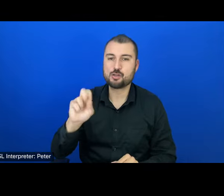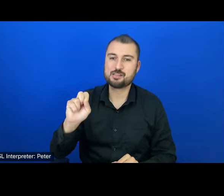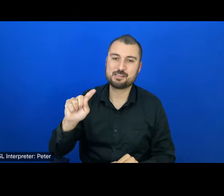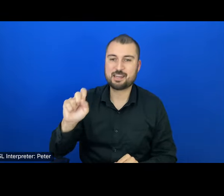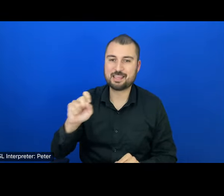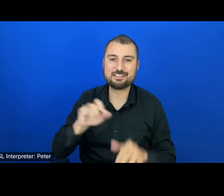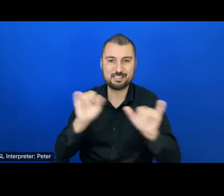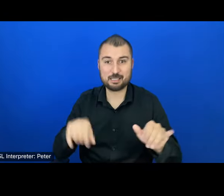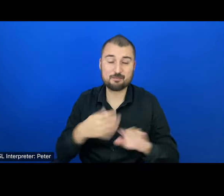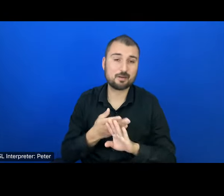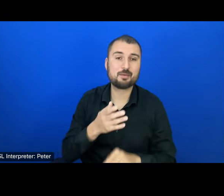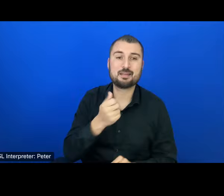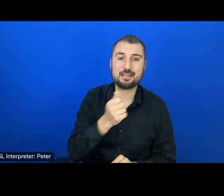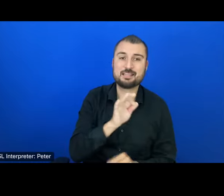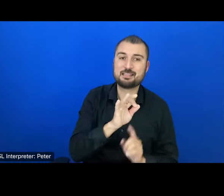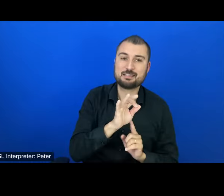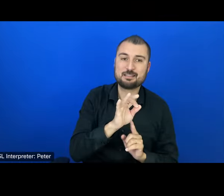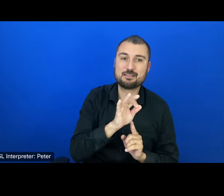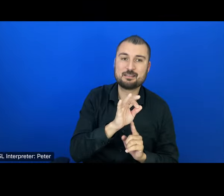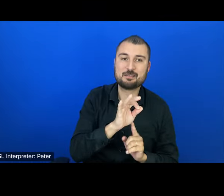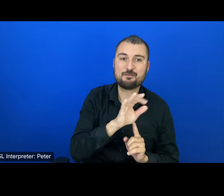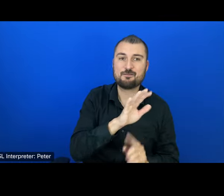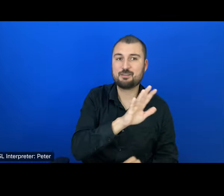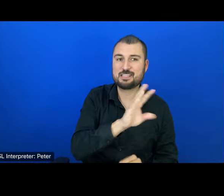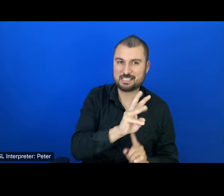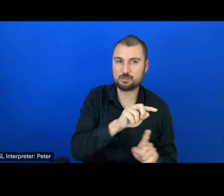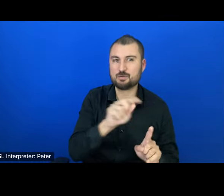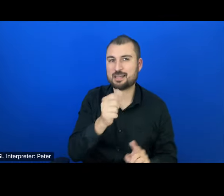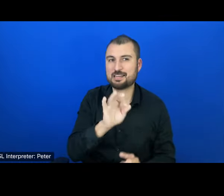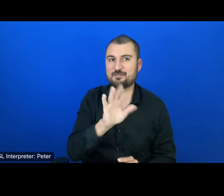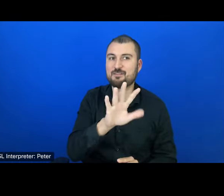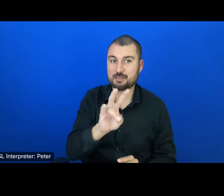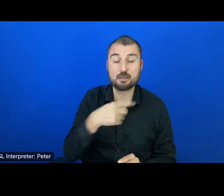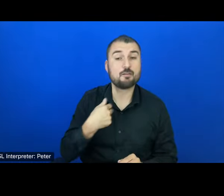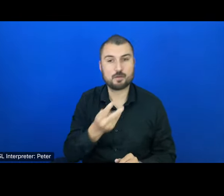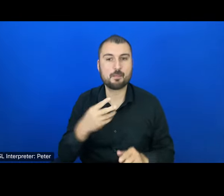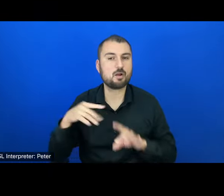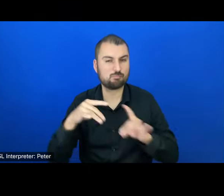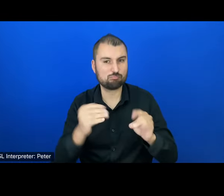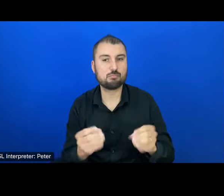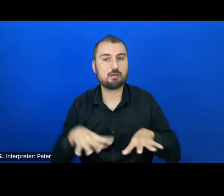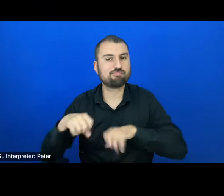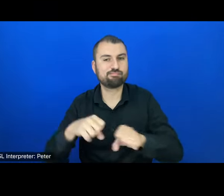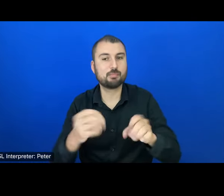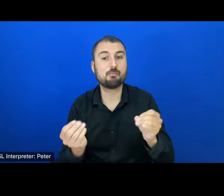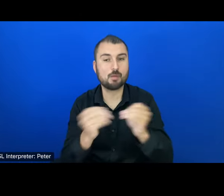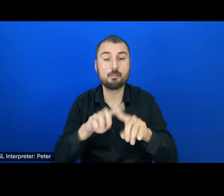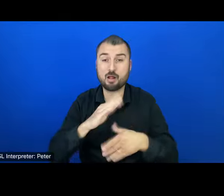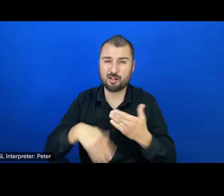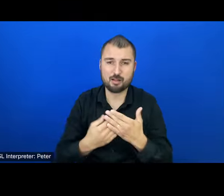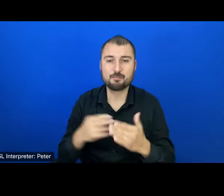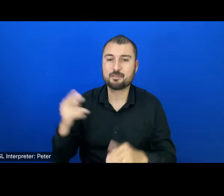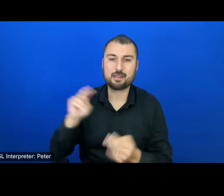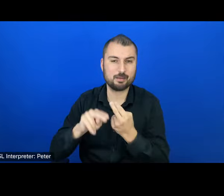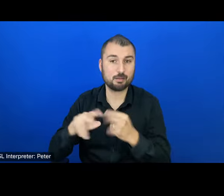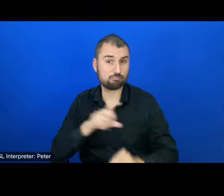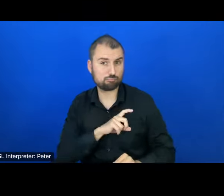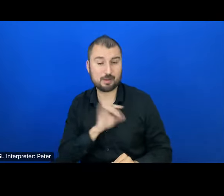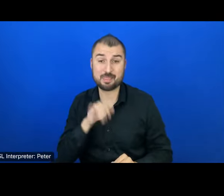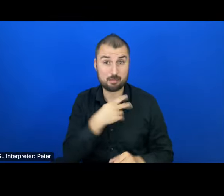1956, 1957. Some of them we've acquired more recently. All of them the Highway Patrol acquired when that program